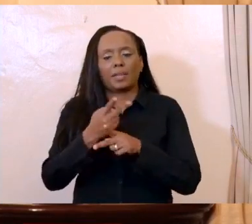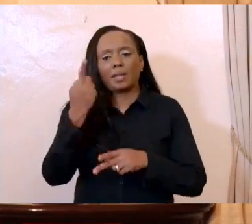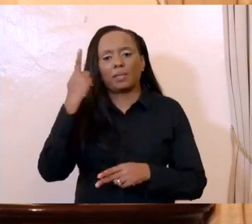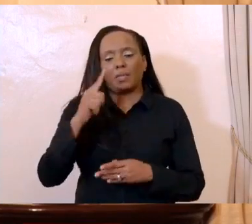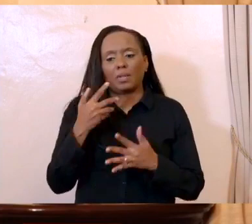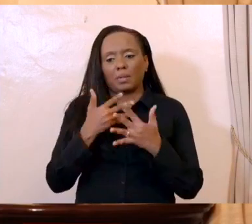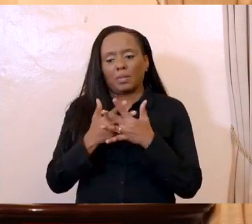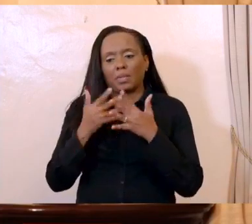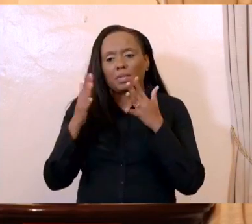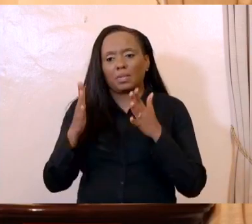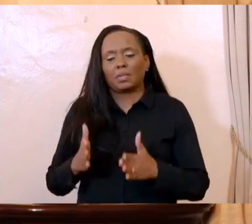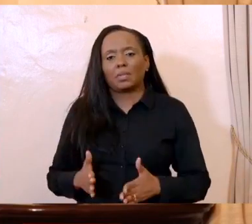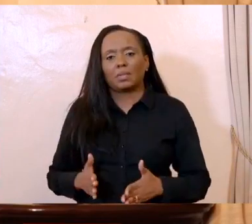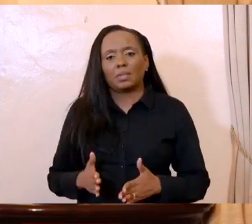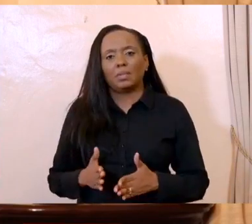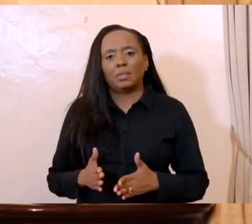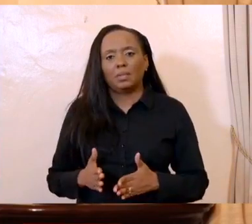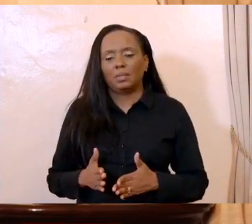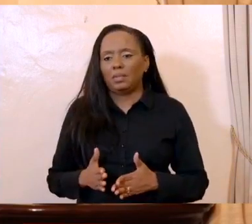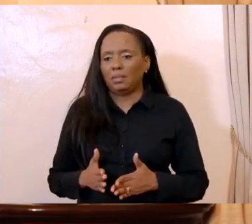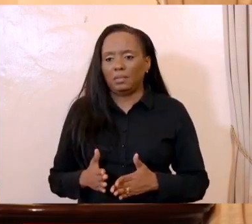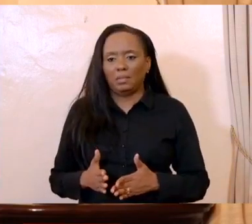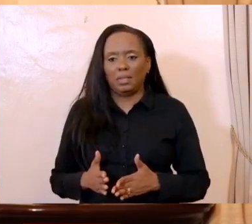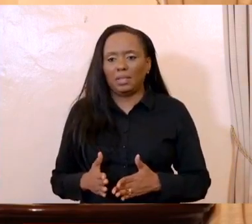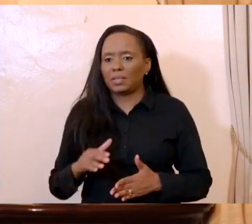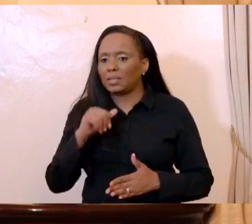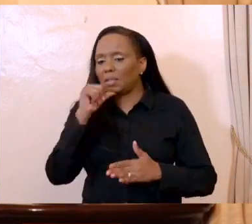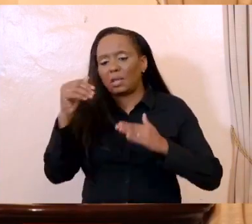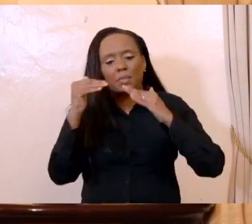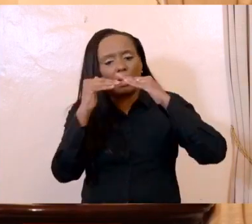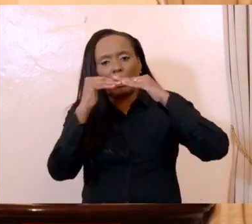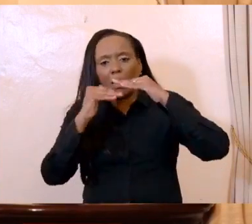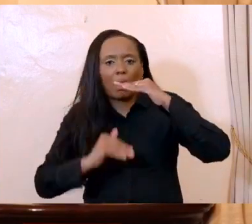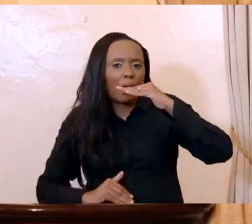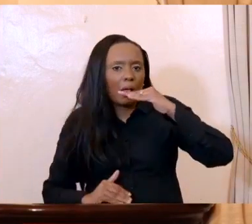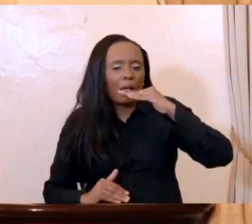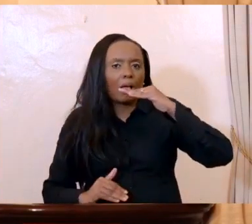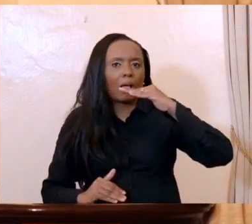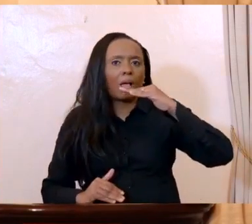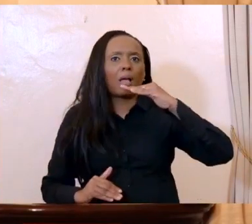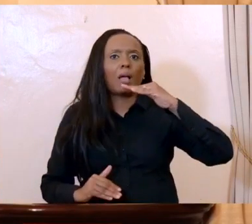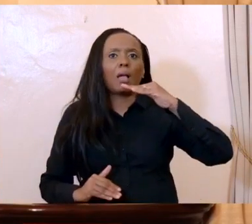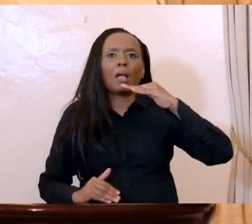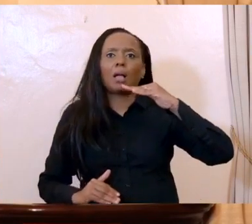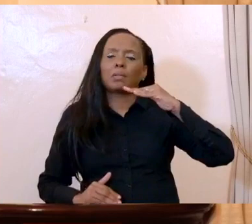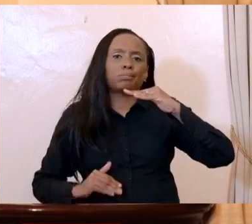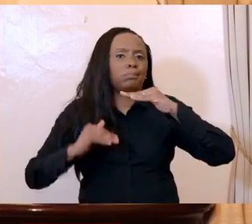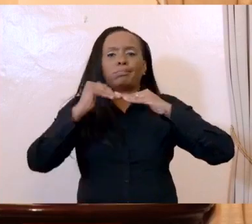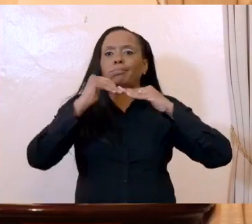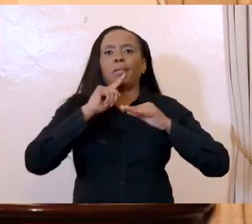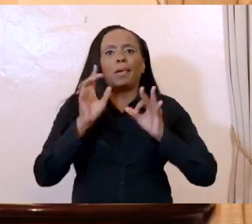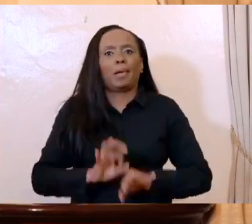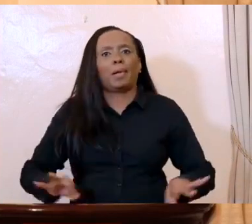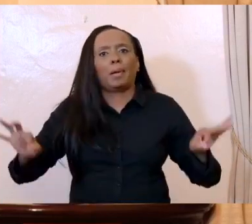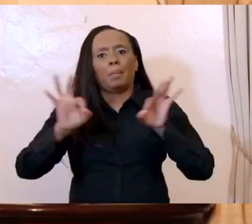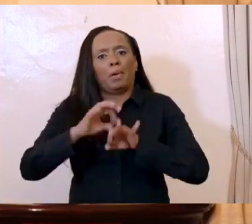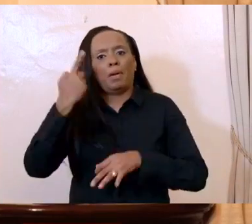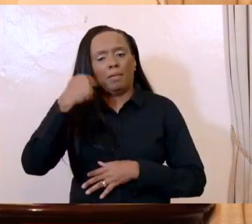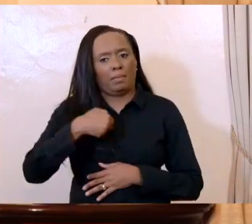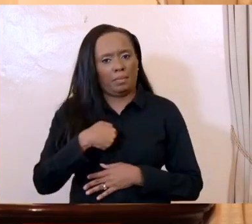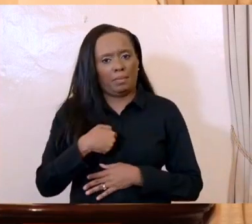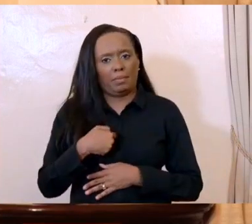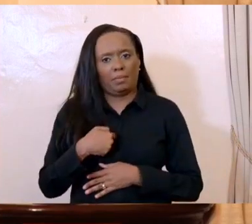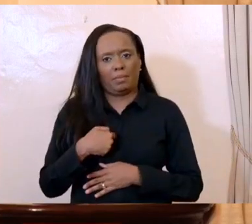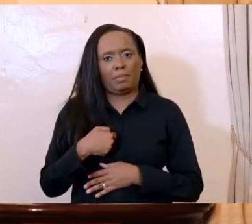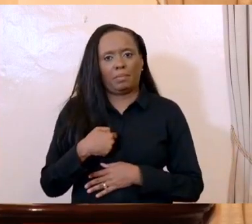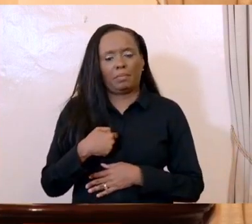has not been compromised at all. It is a front burner priority for me. We get reports on